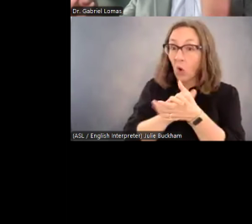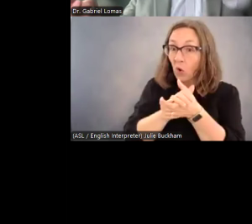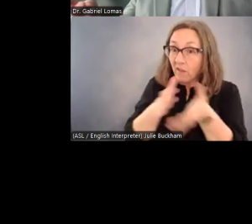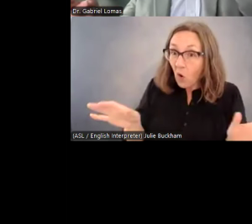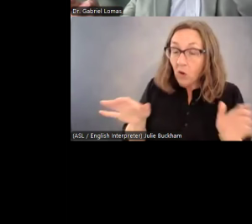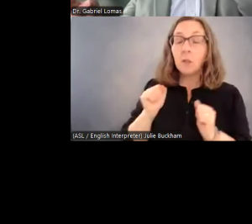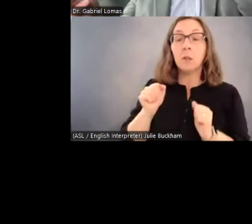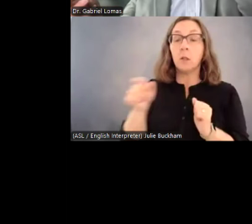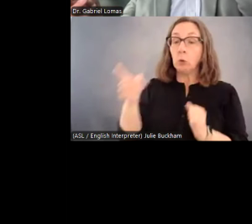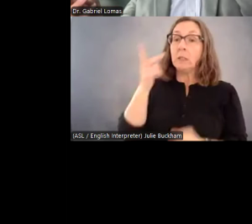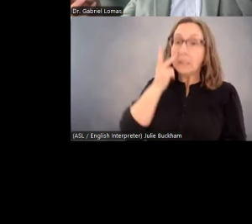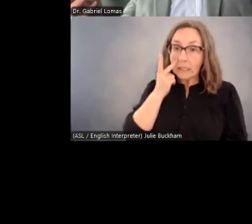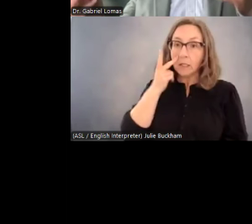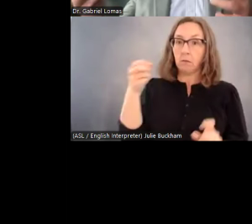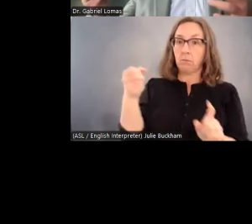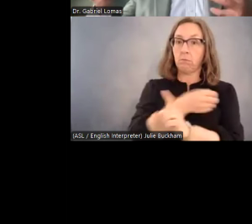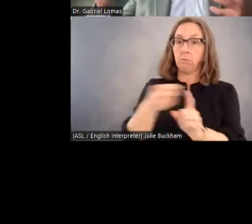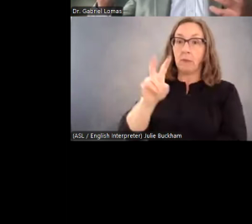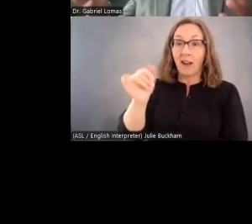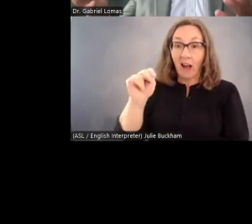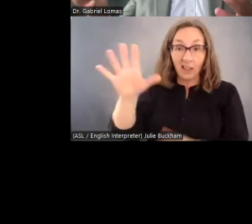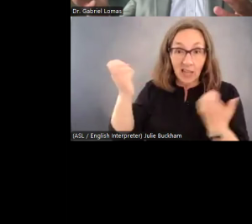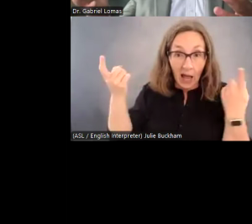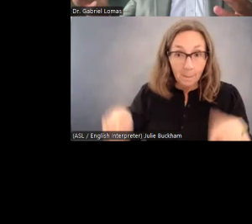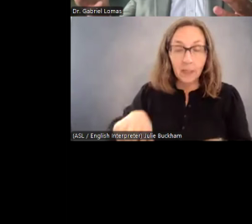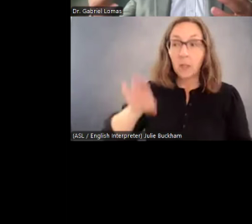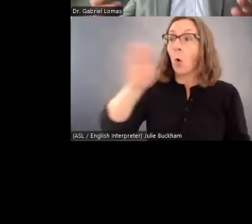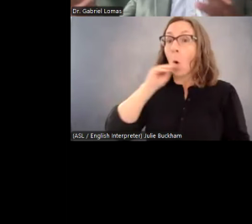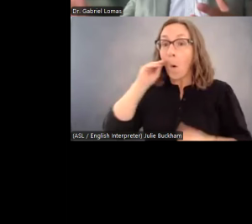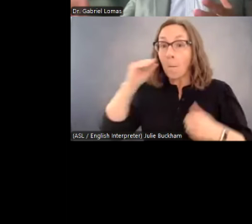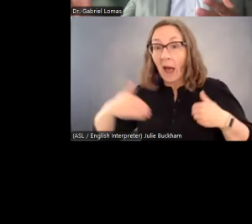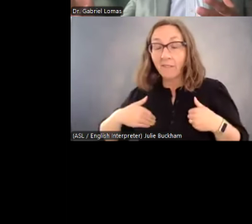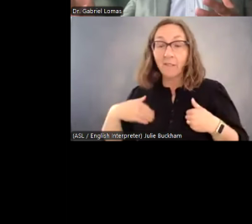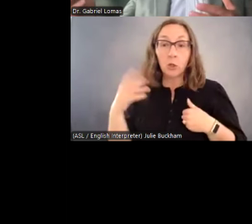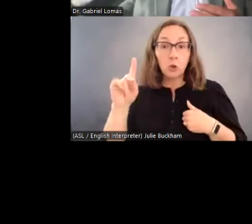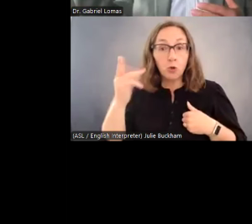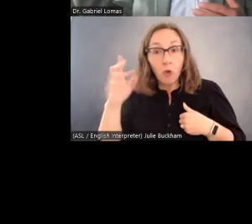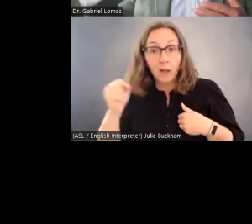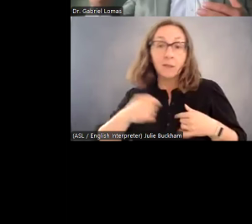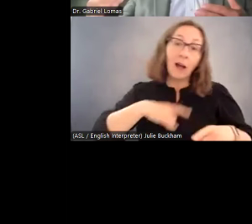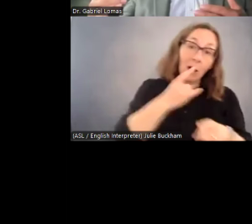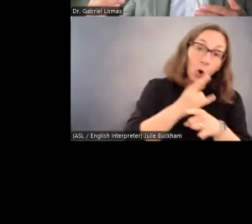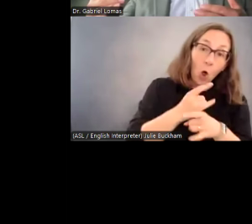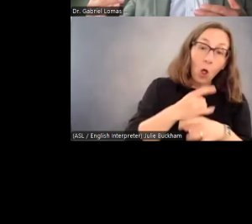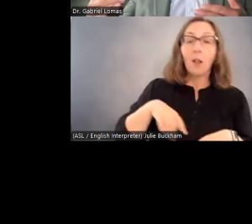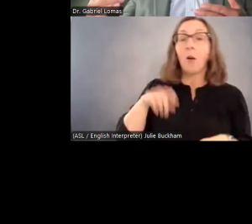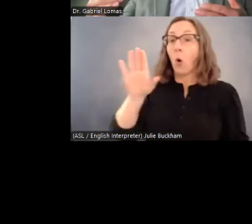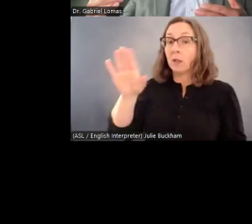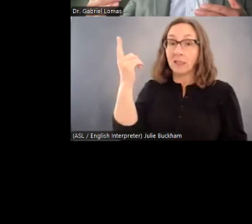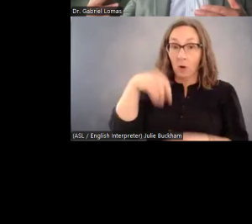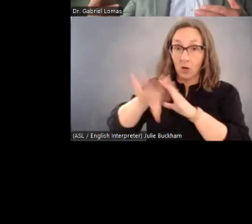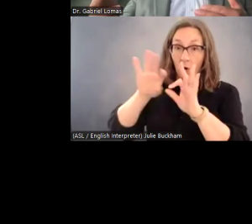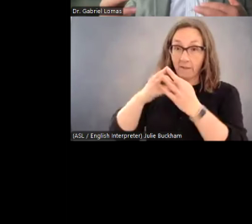there alcoholism or drug use in your home? Was there someone with mental illness in your home? And did a family member go to prison? So these questions were asked